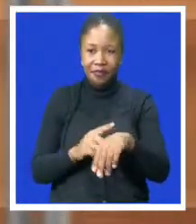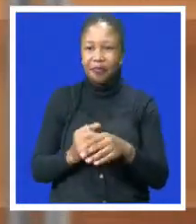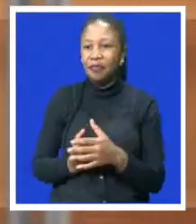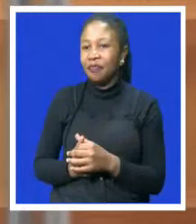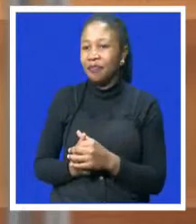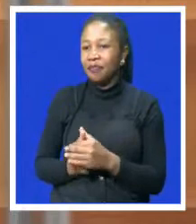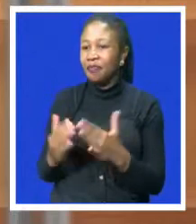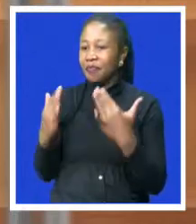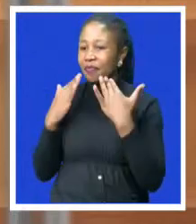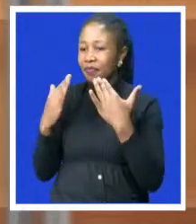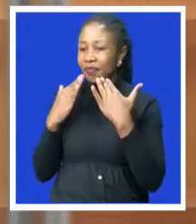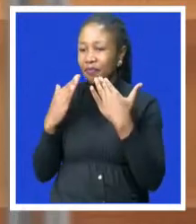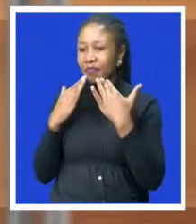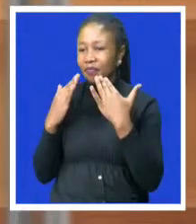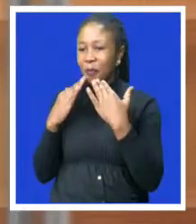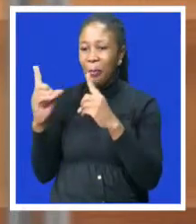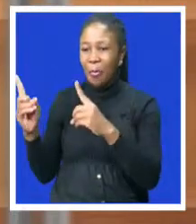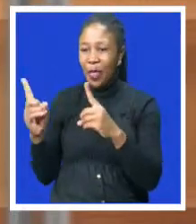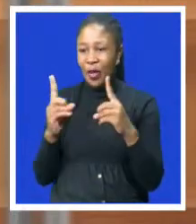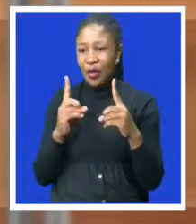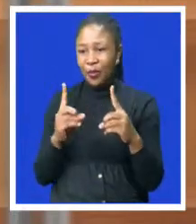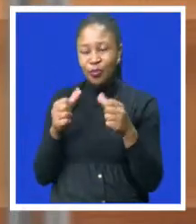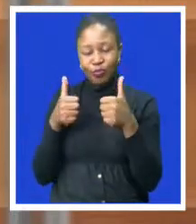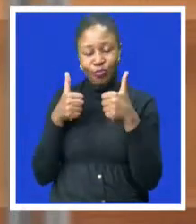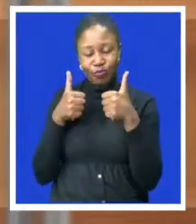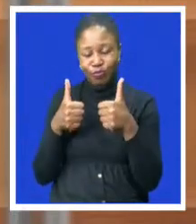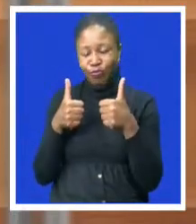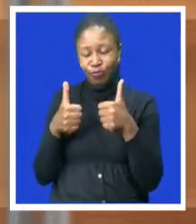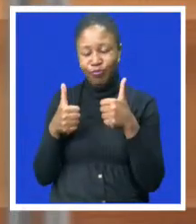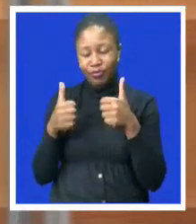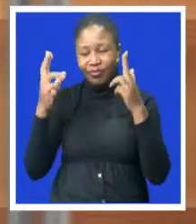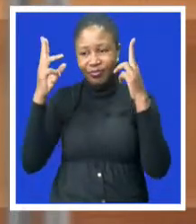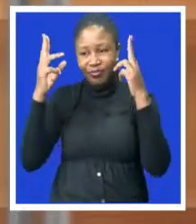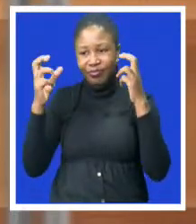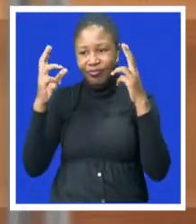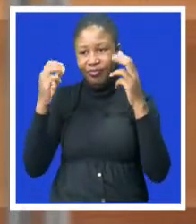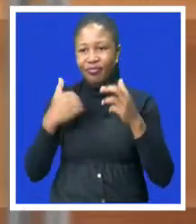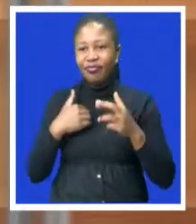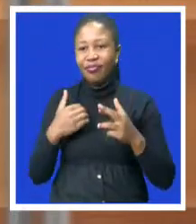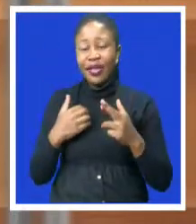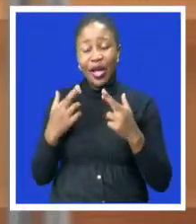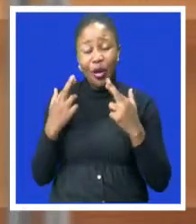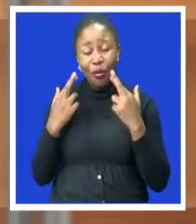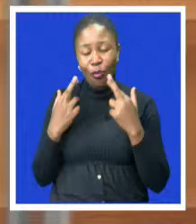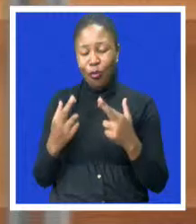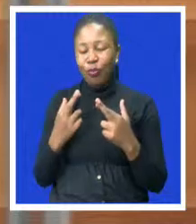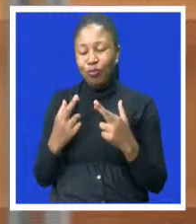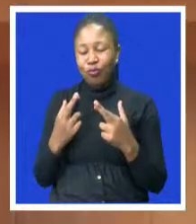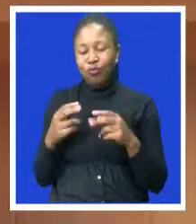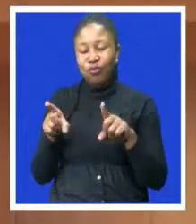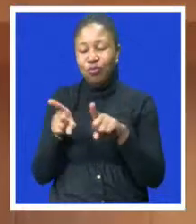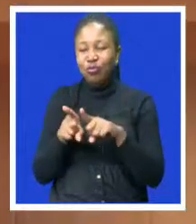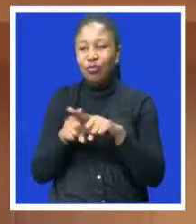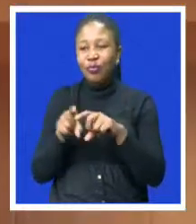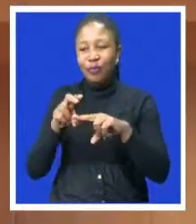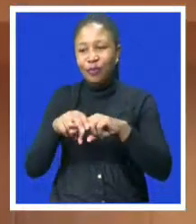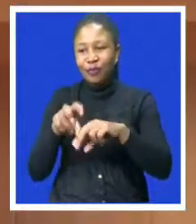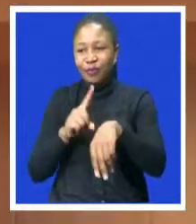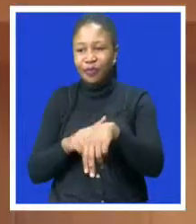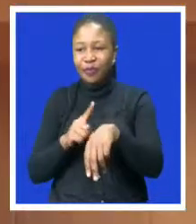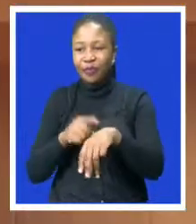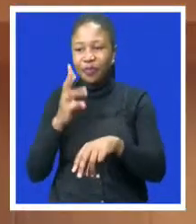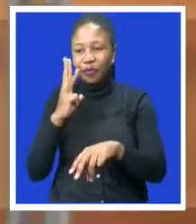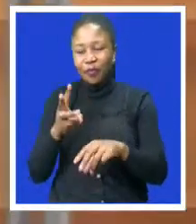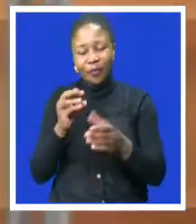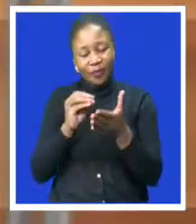This was a very amazing lesson. Let's hope that when you come back, you give us a lesson as intriguing as this one. Okay, thank you so much,